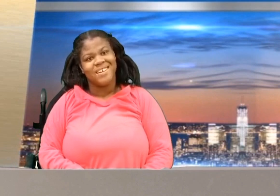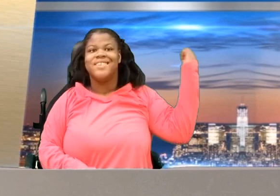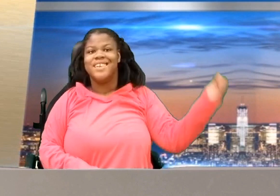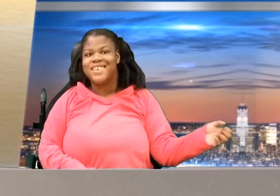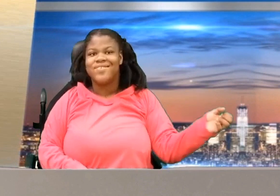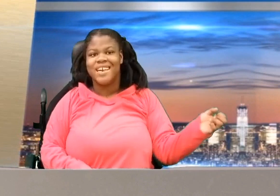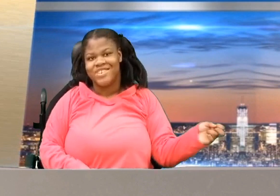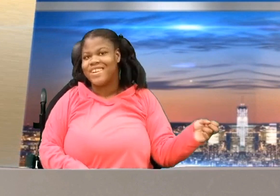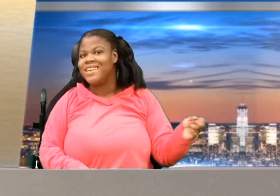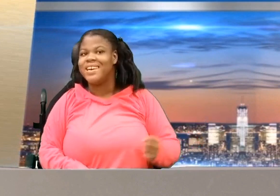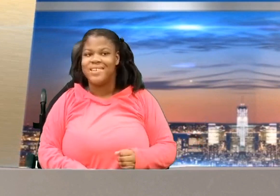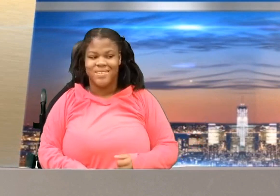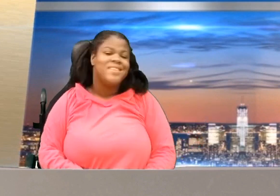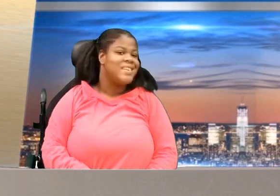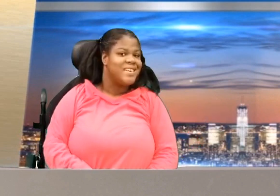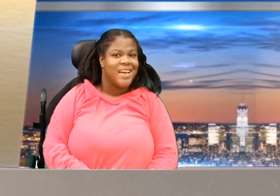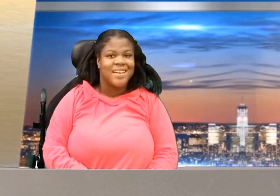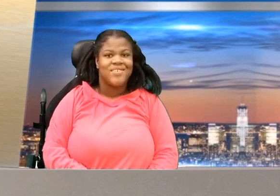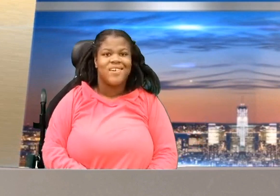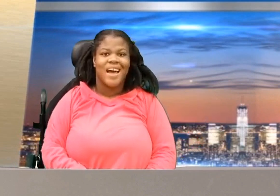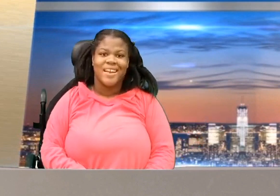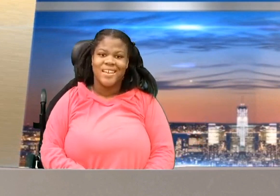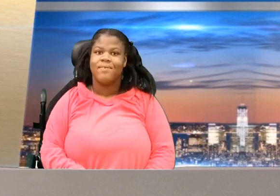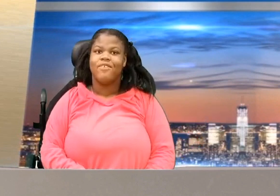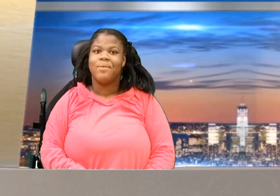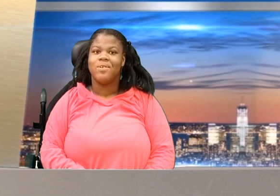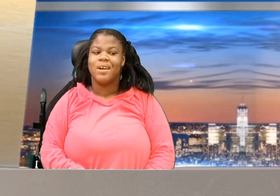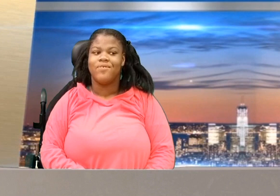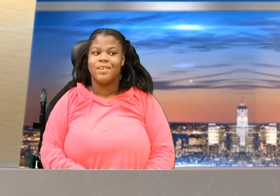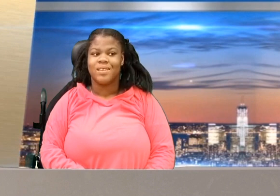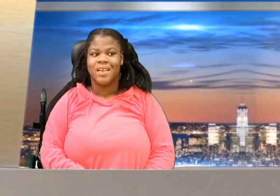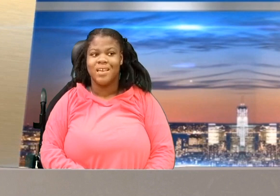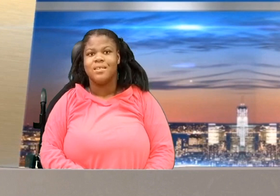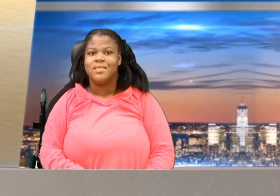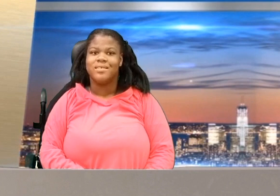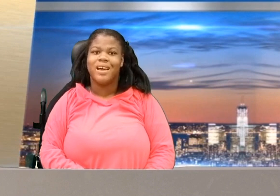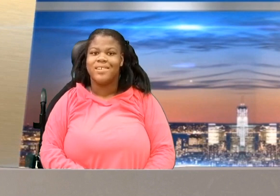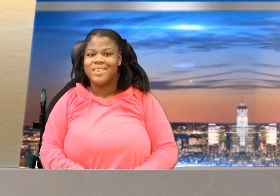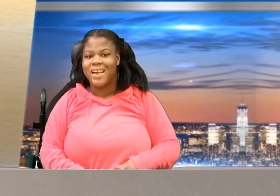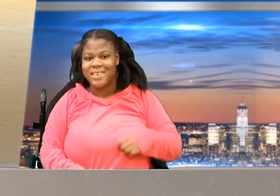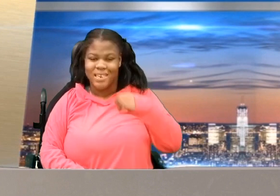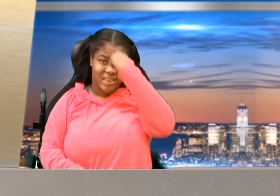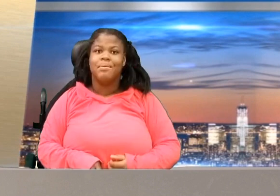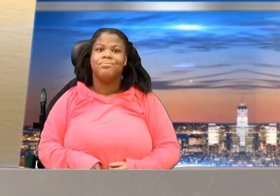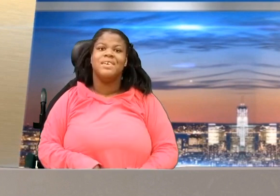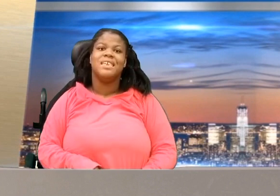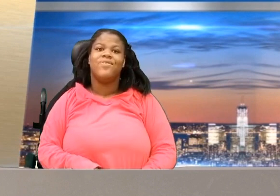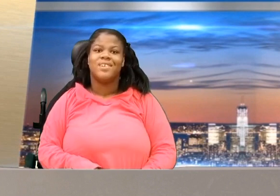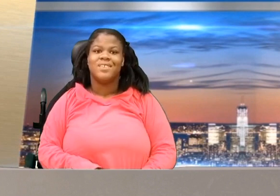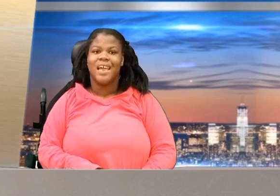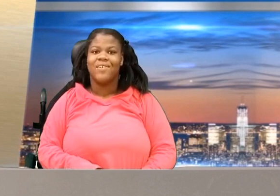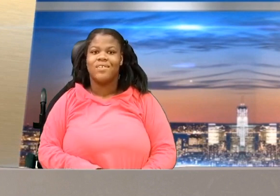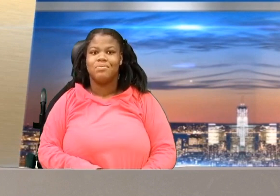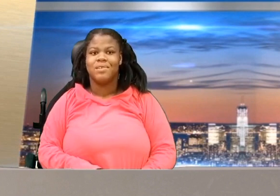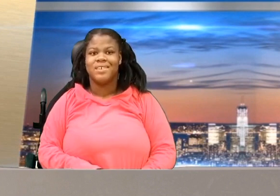Emily. This is West Street News. Today is Friday, February 15th, 2019. Please